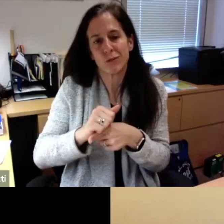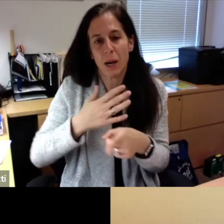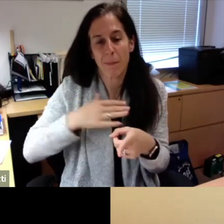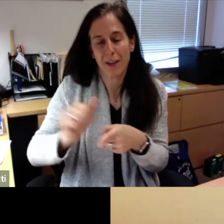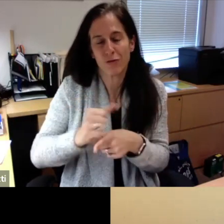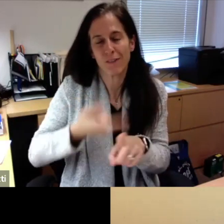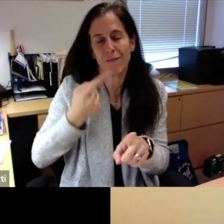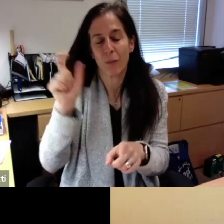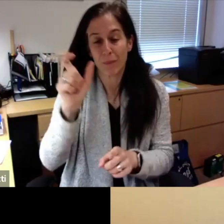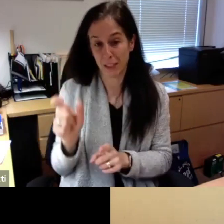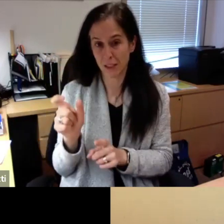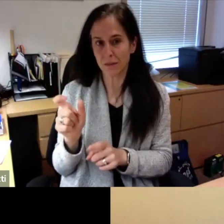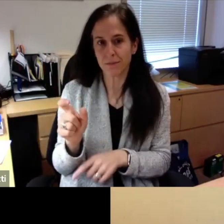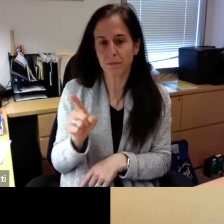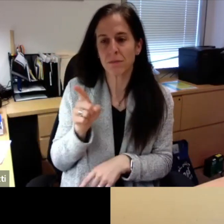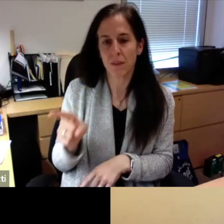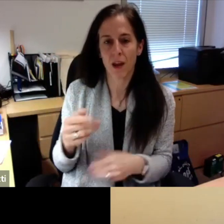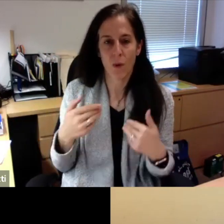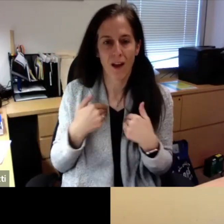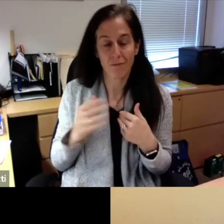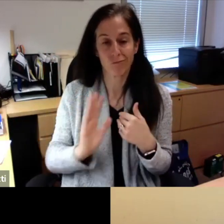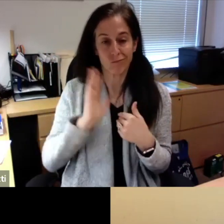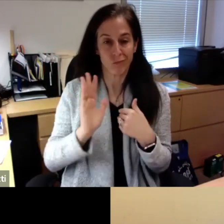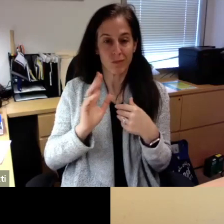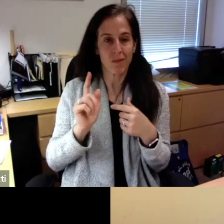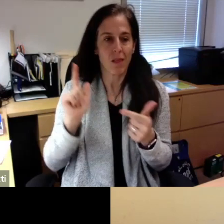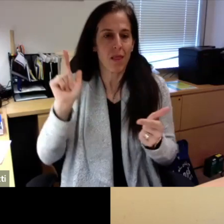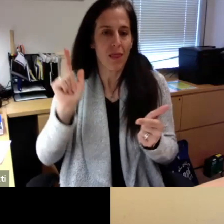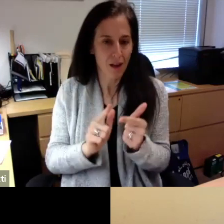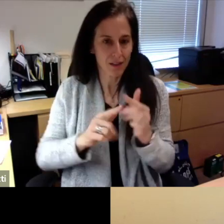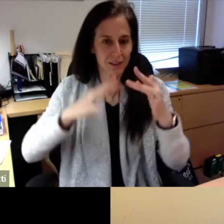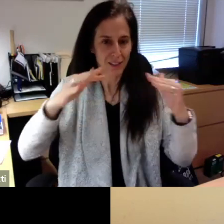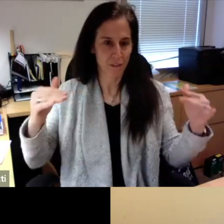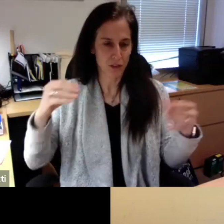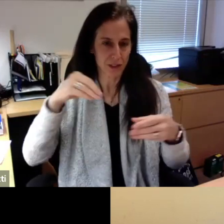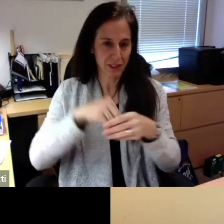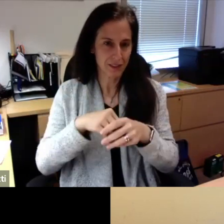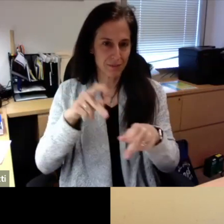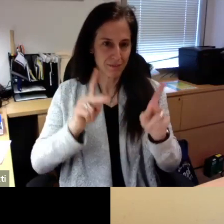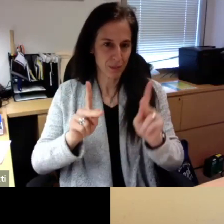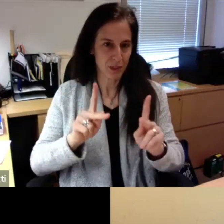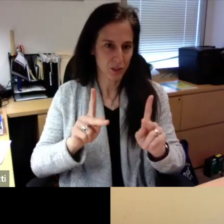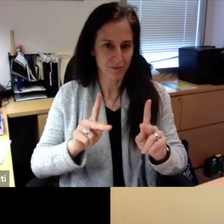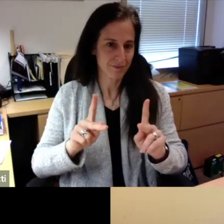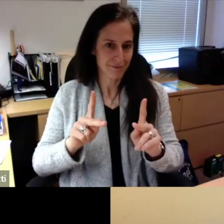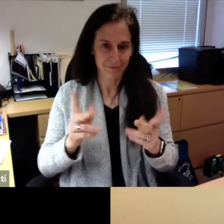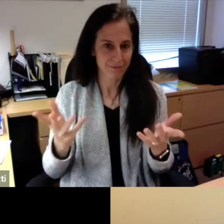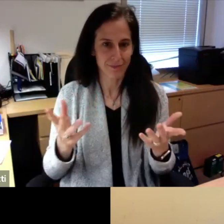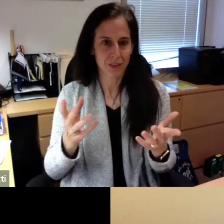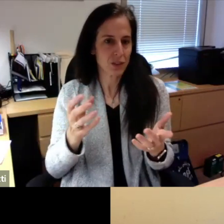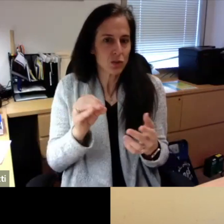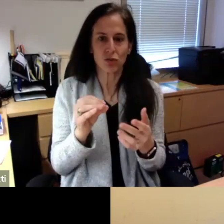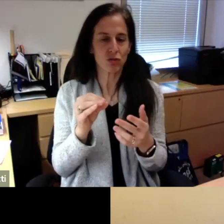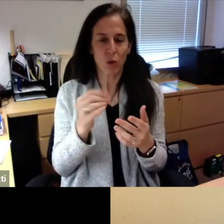my training, I was trained in Italy, and back then there was even less diversity in my